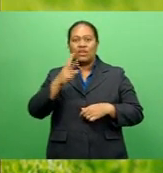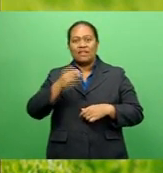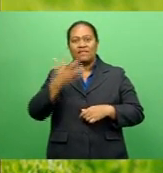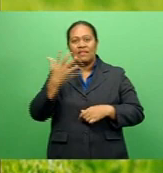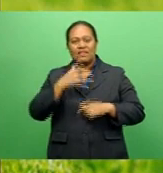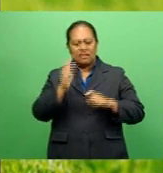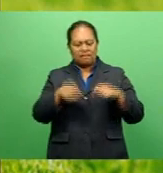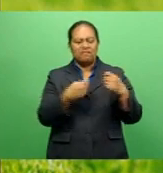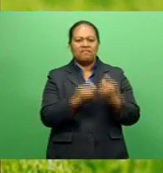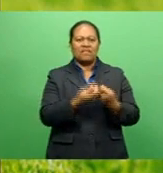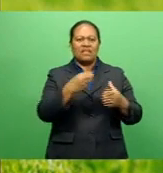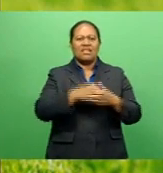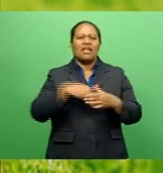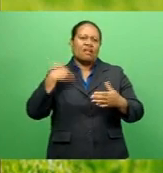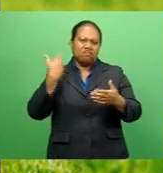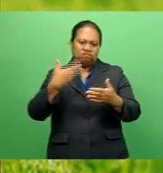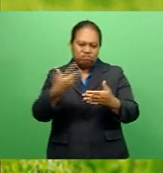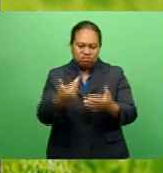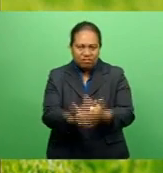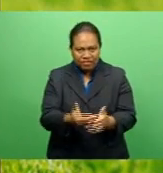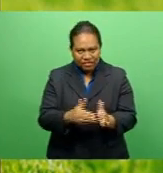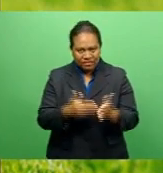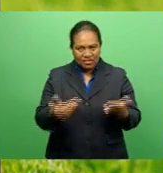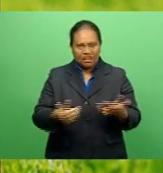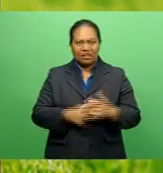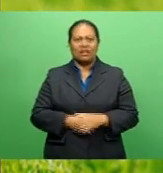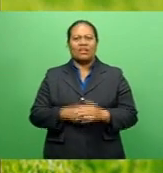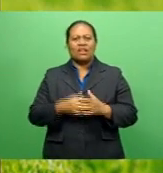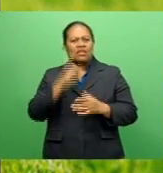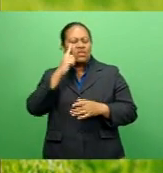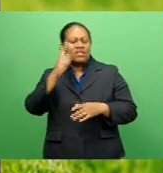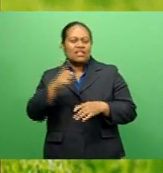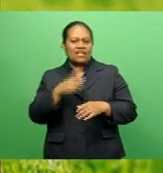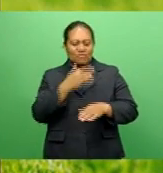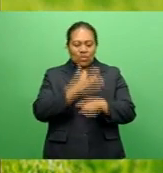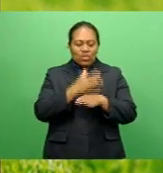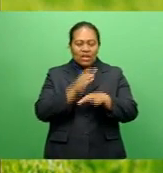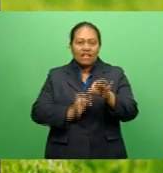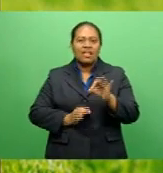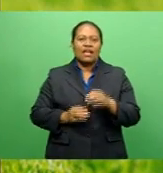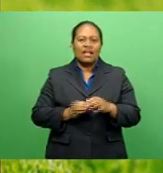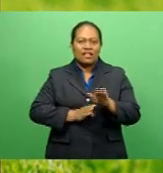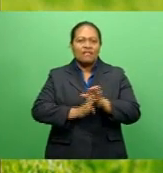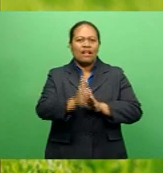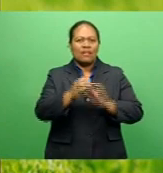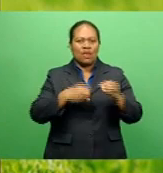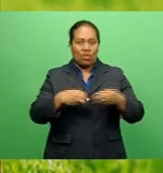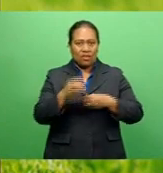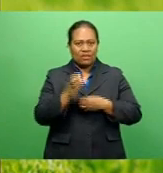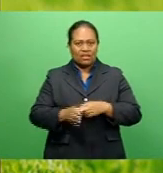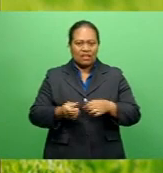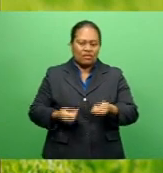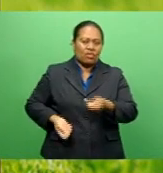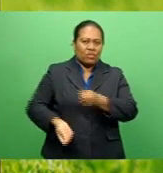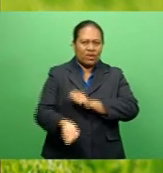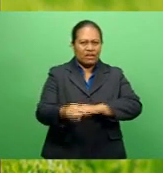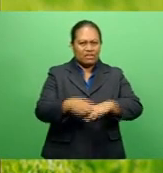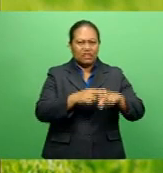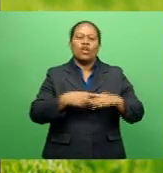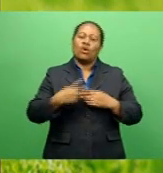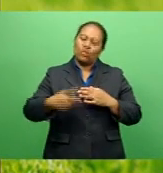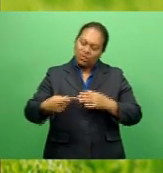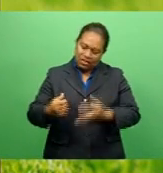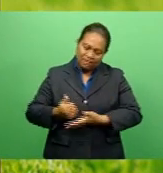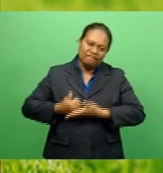in 2015. Now working behind the scenes as a development officer for Cricket Fiji, she believes with continued support,